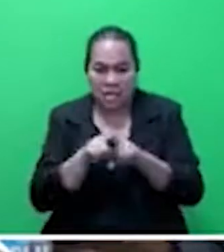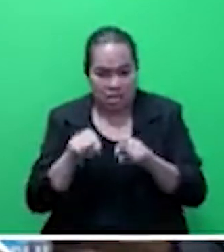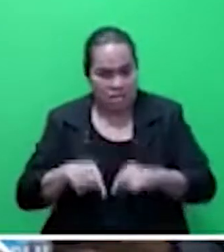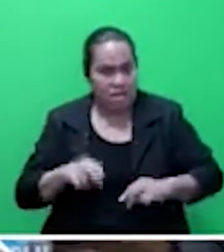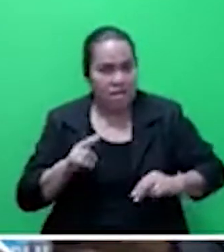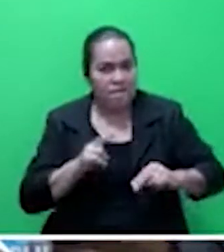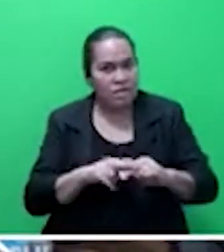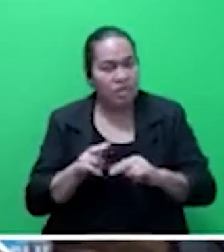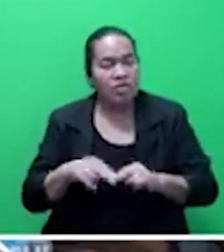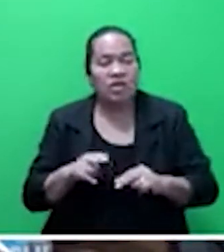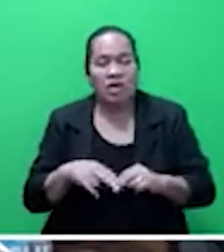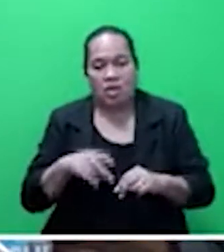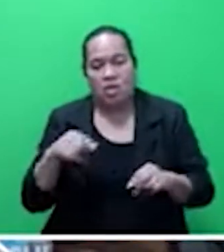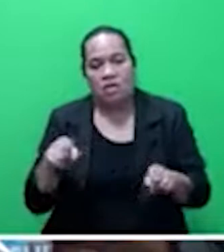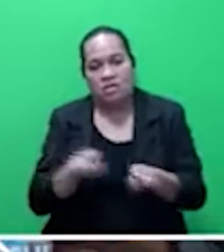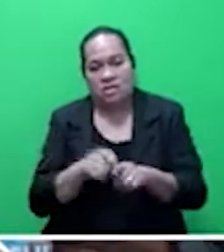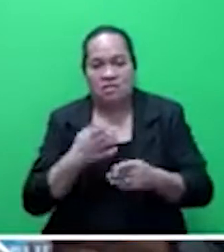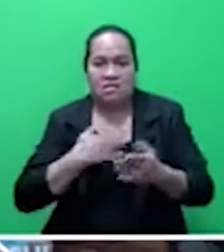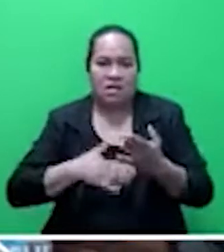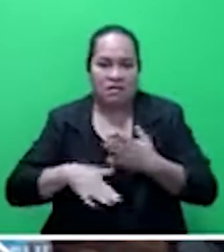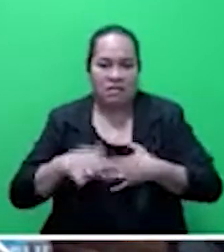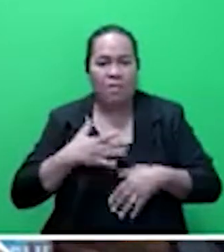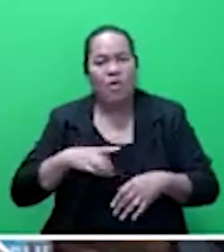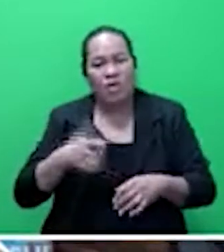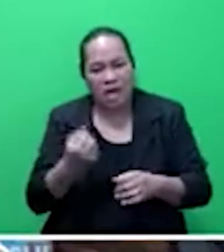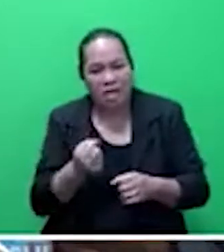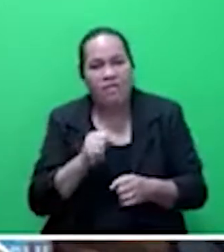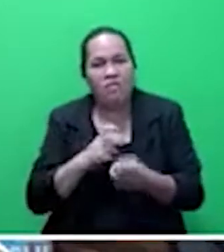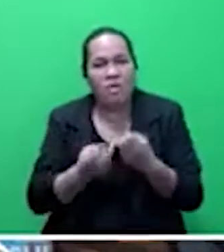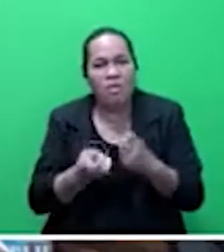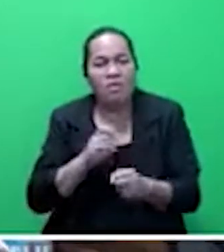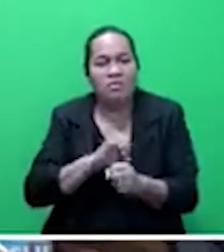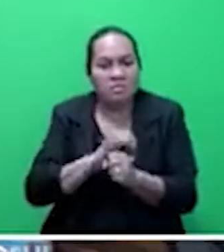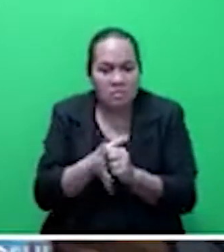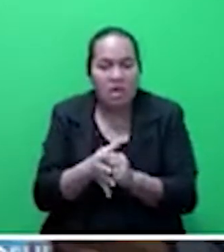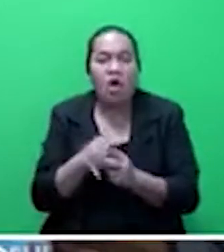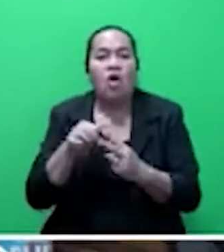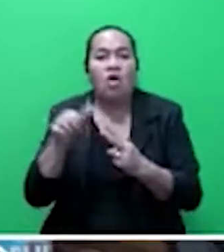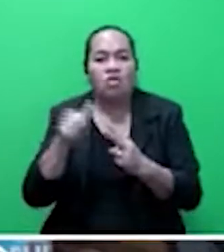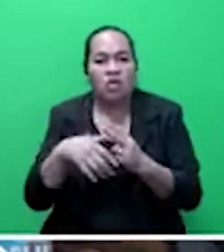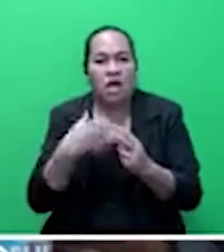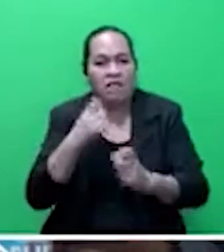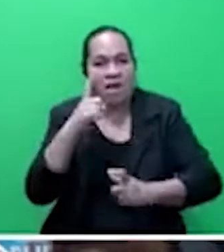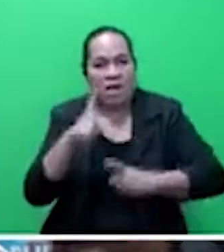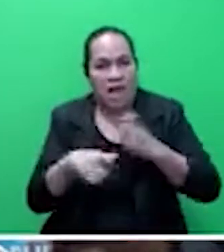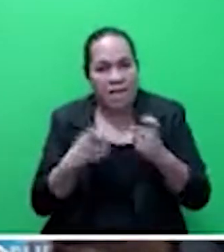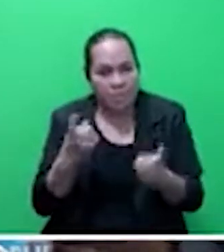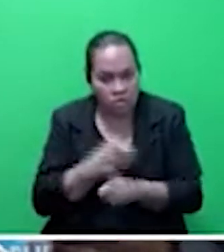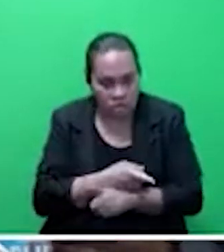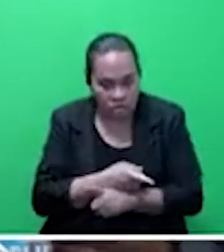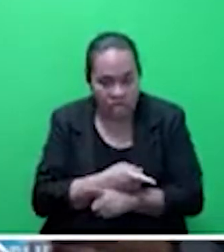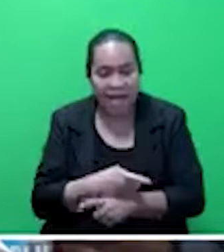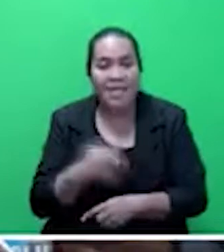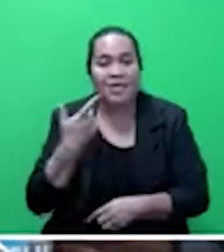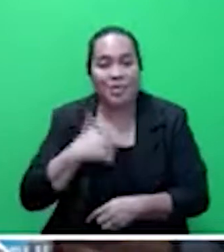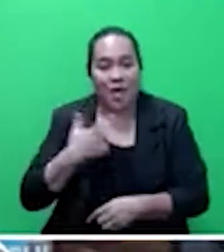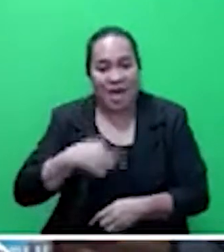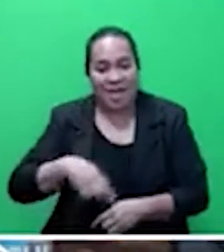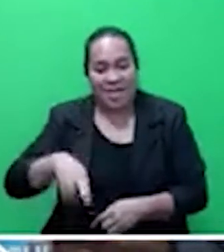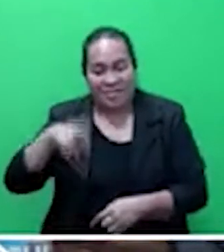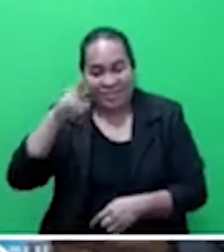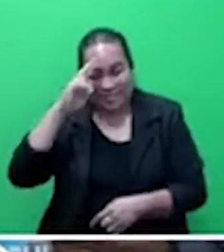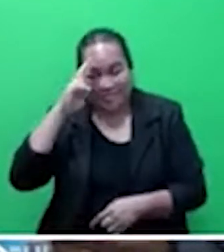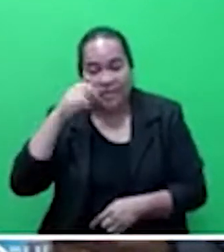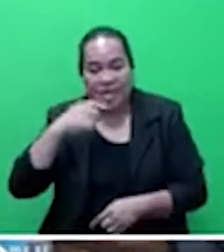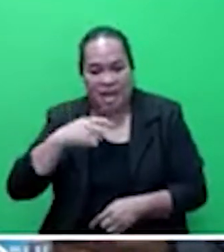grapple with the impact of COVID-19 pandemic and climate change. This is the reason, Mr. Speaker, a strong leadership